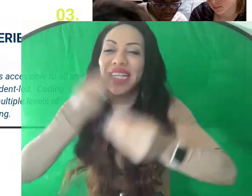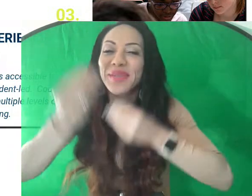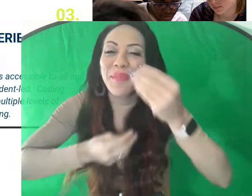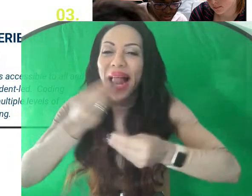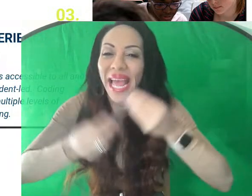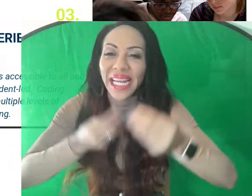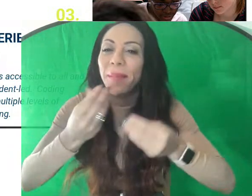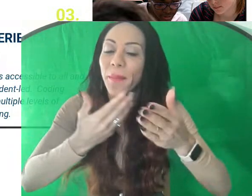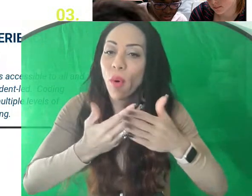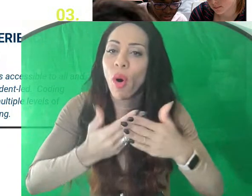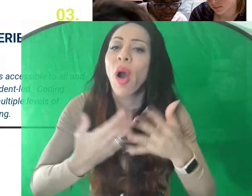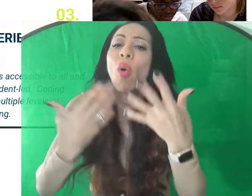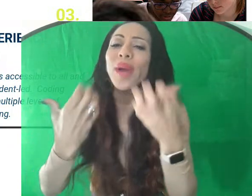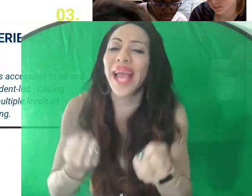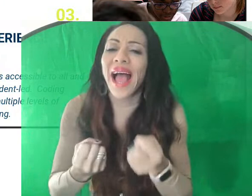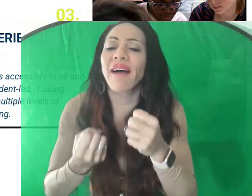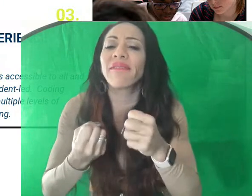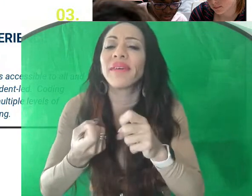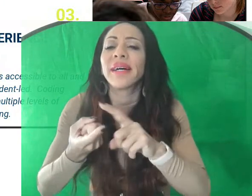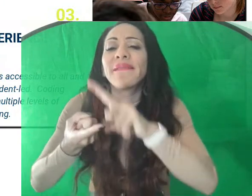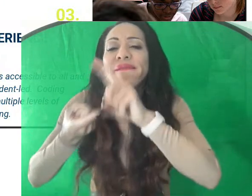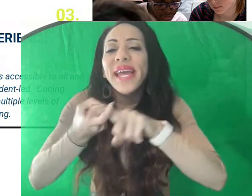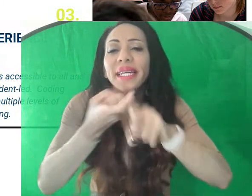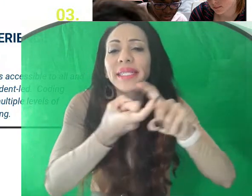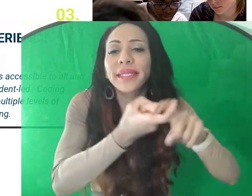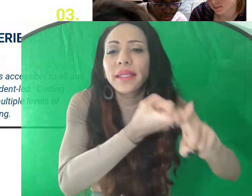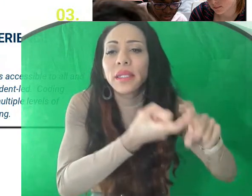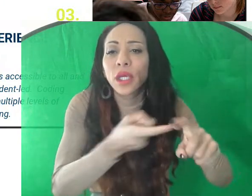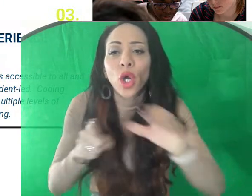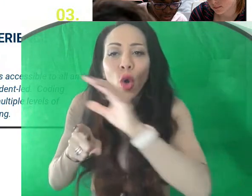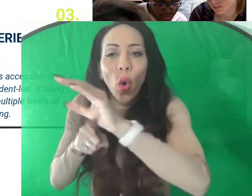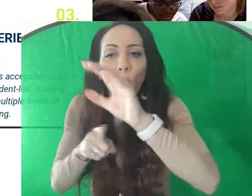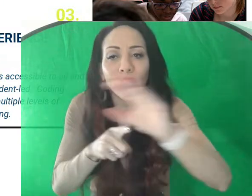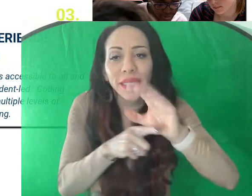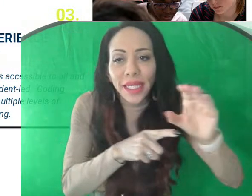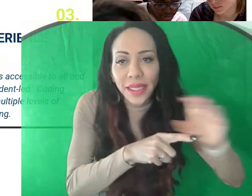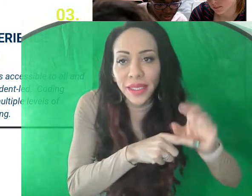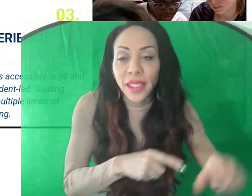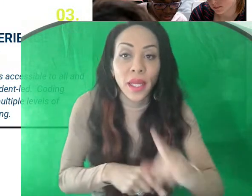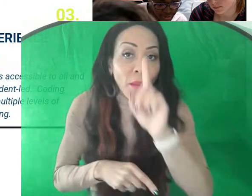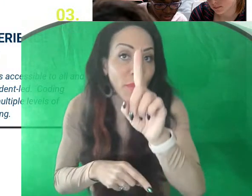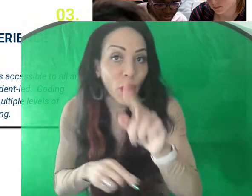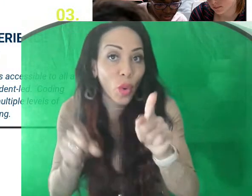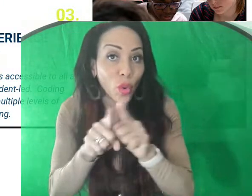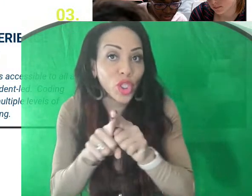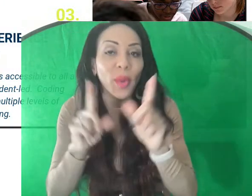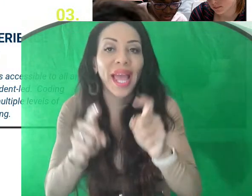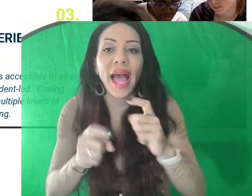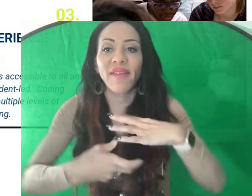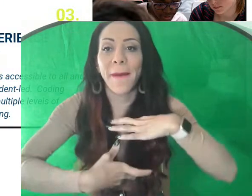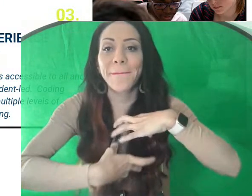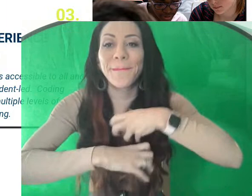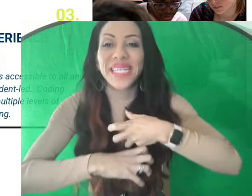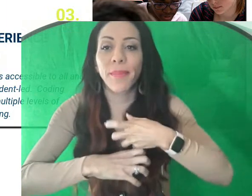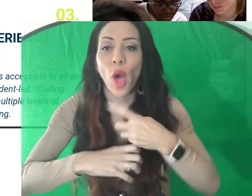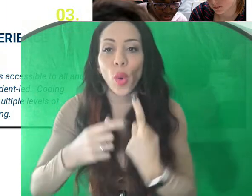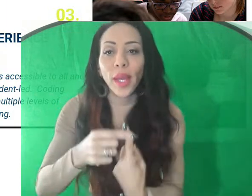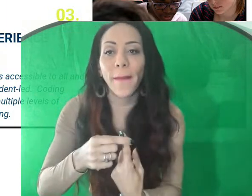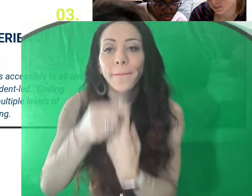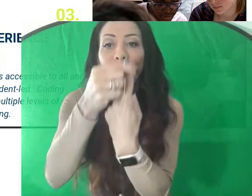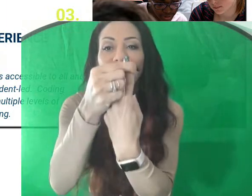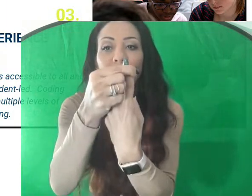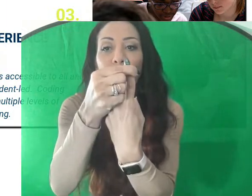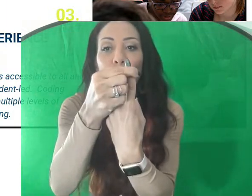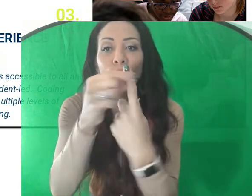one day to one term that I went through in that video, we also do deliver bespoke projects. So this week we've been working across the past 4 days